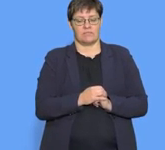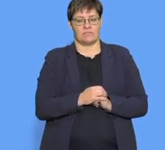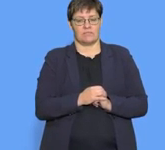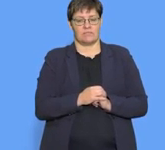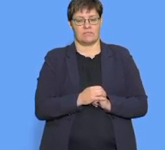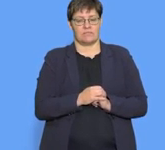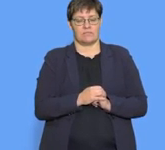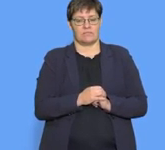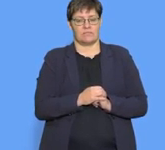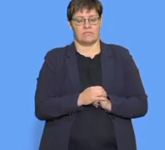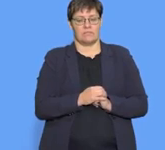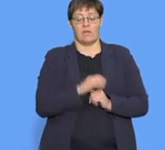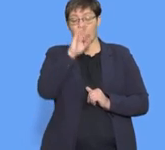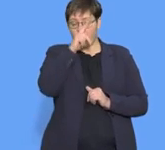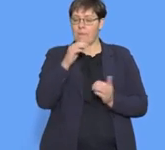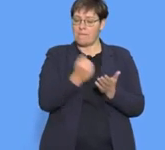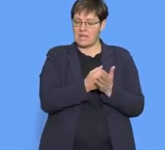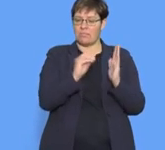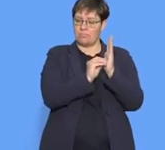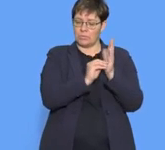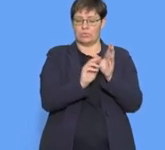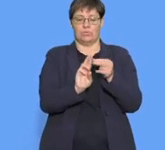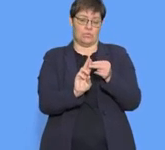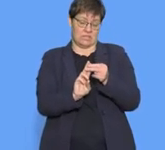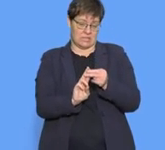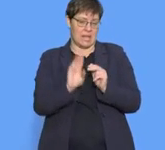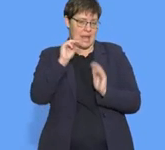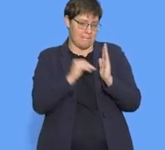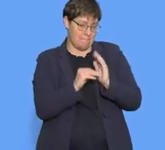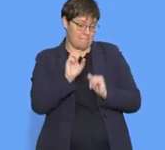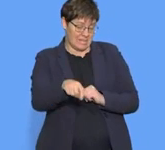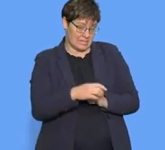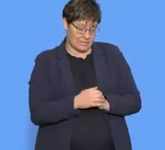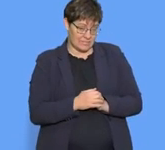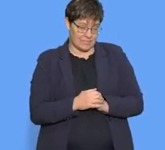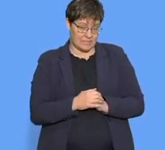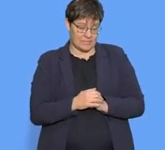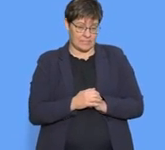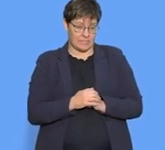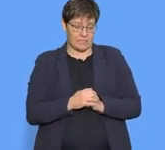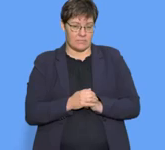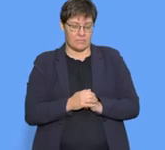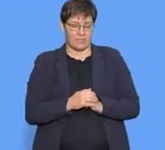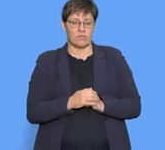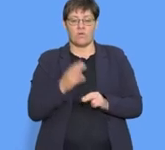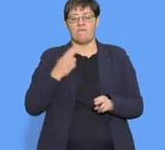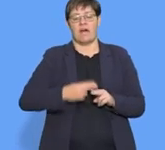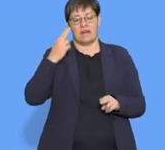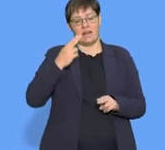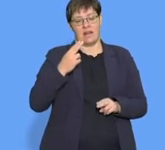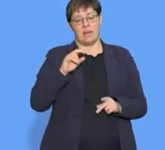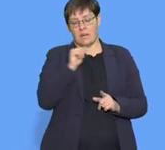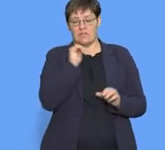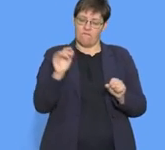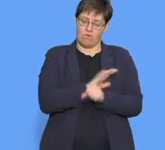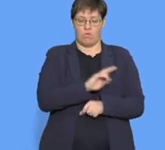5.96 meters. Remember, you've got to put in your units there, so when you're giving your answer, your final